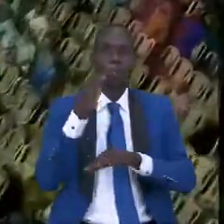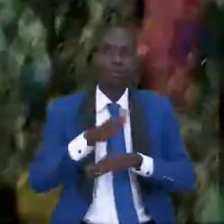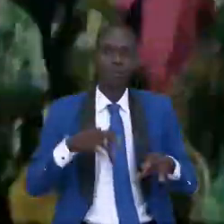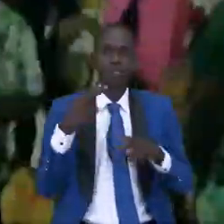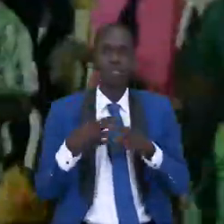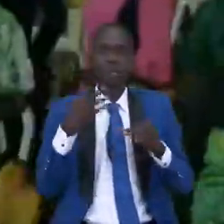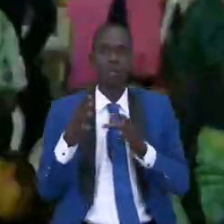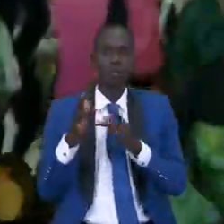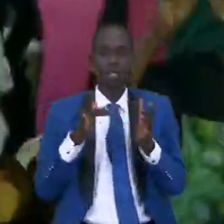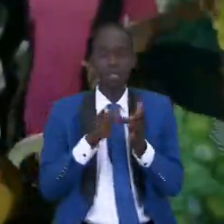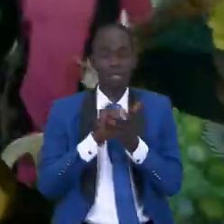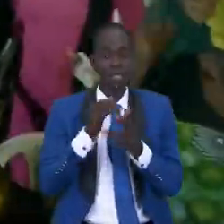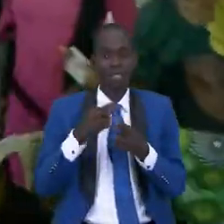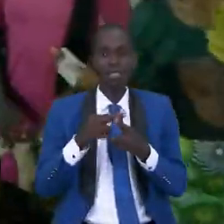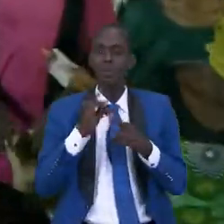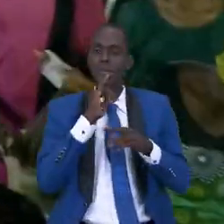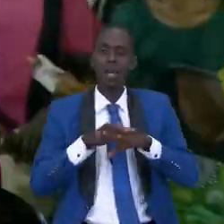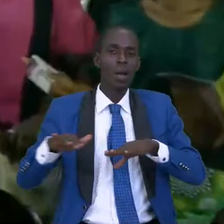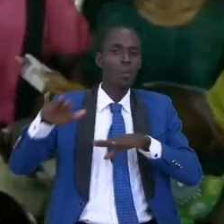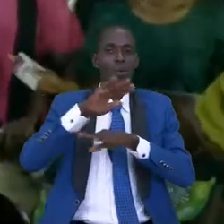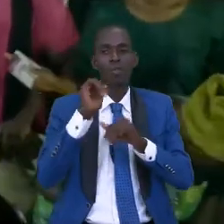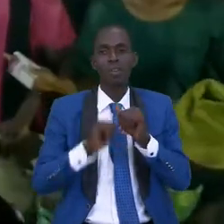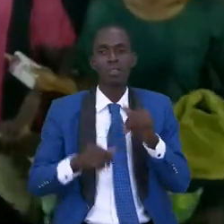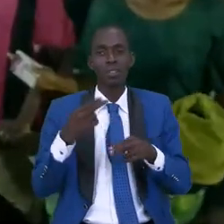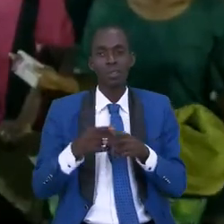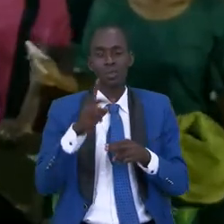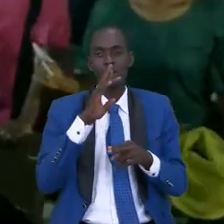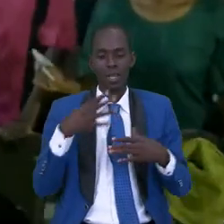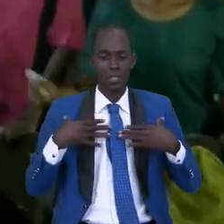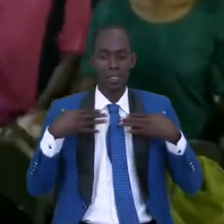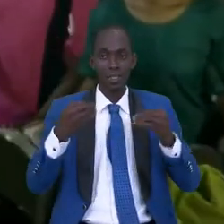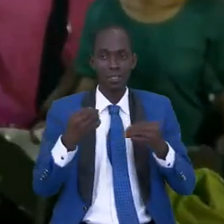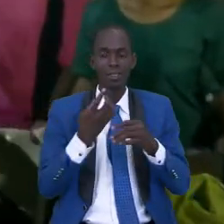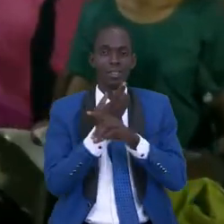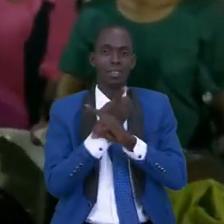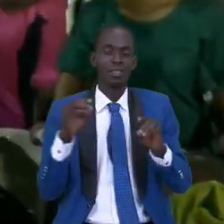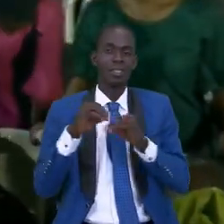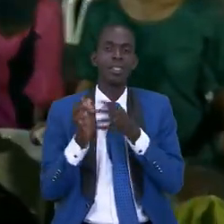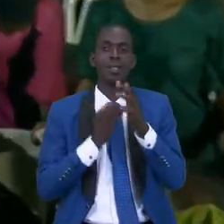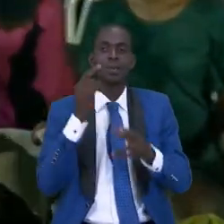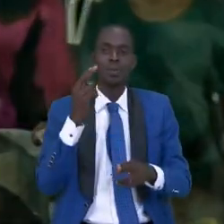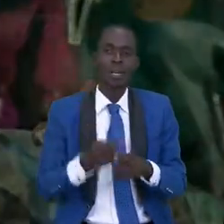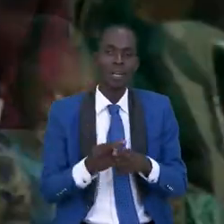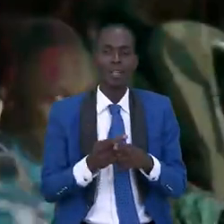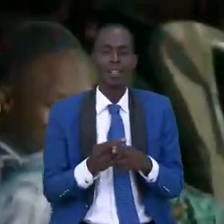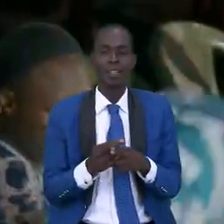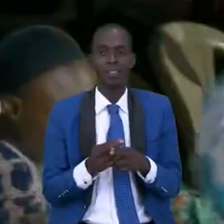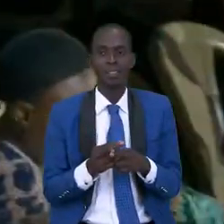is above every name. You are healed, delivered in Jesus' name. Yes.